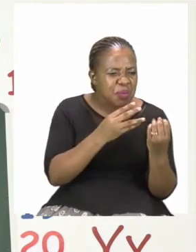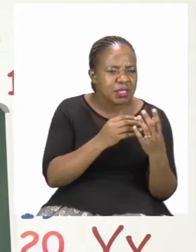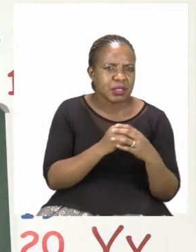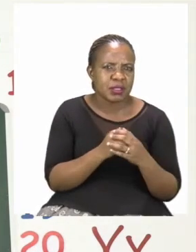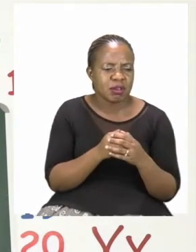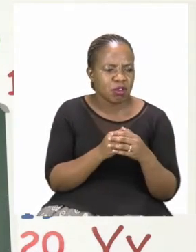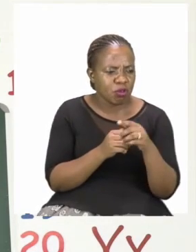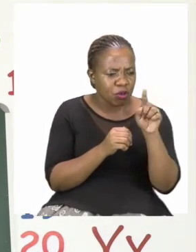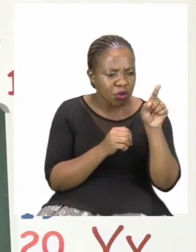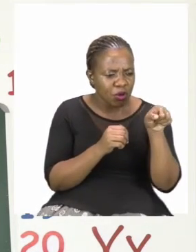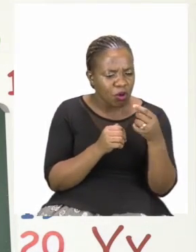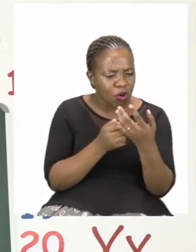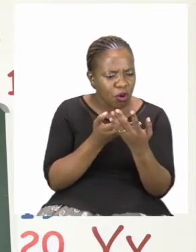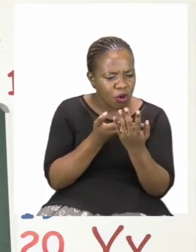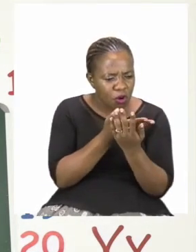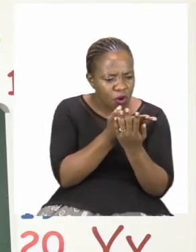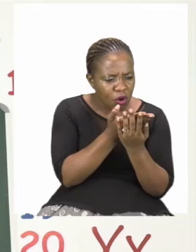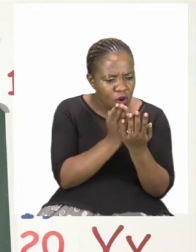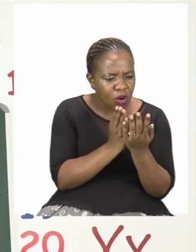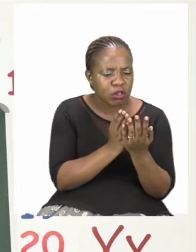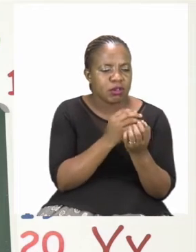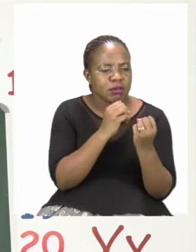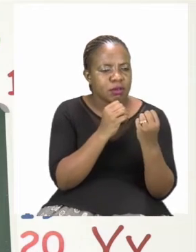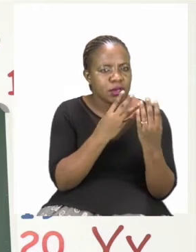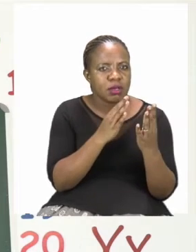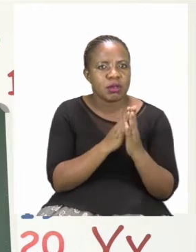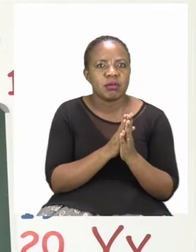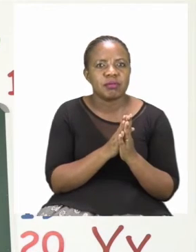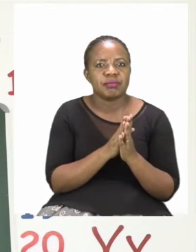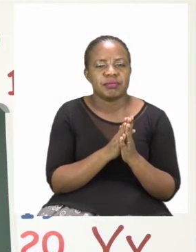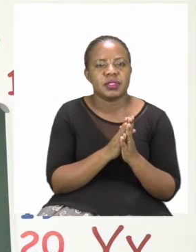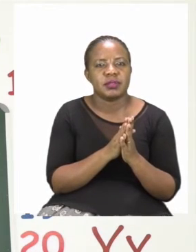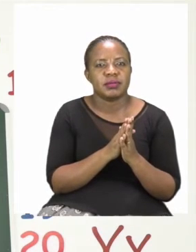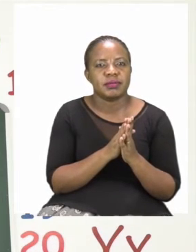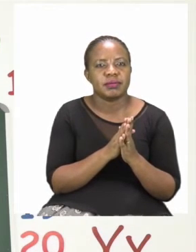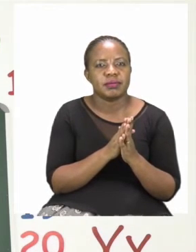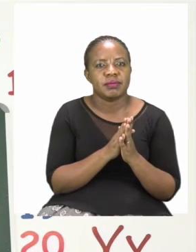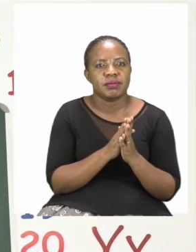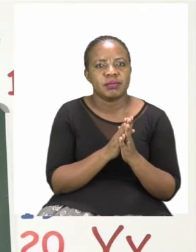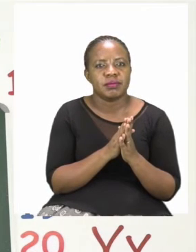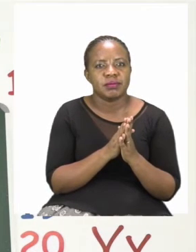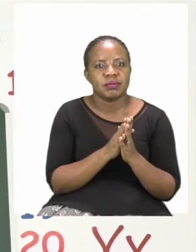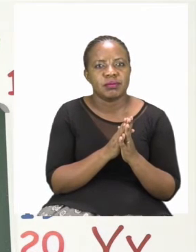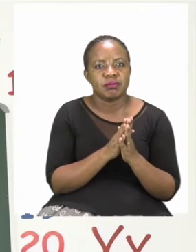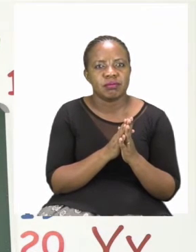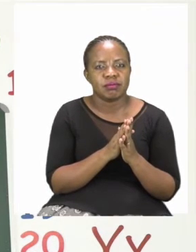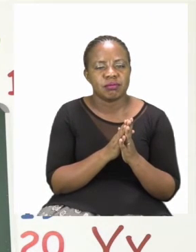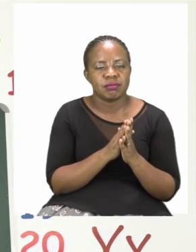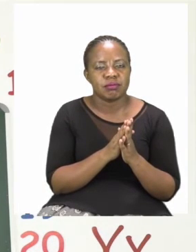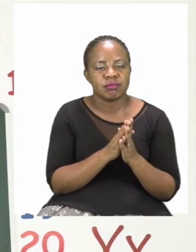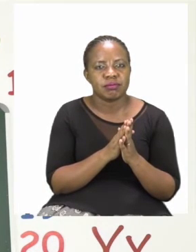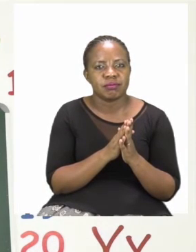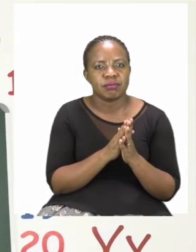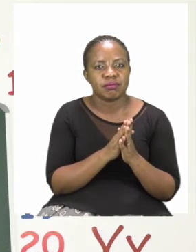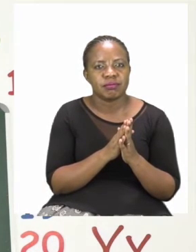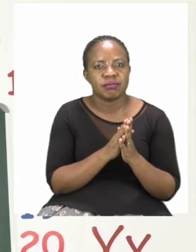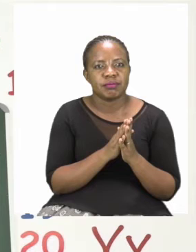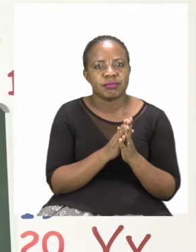count with me in your booklet and I will count on the board. Are we ready? Let's